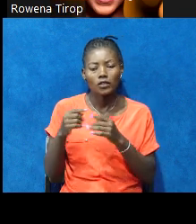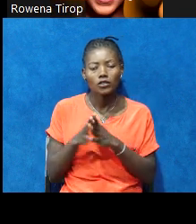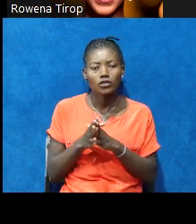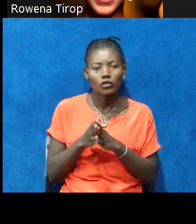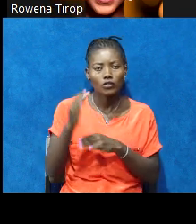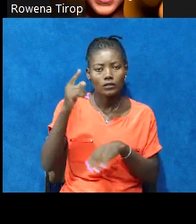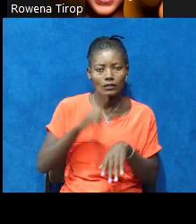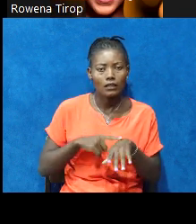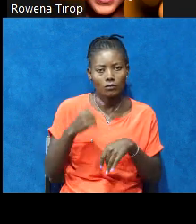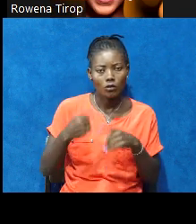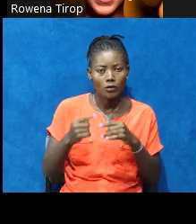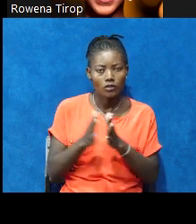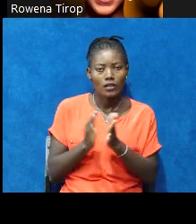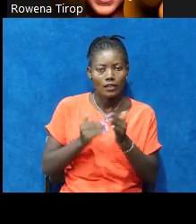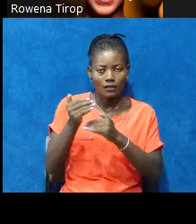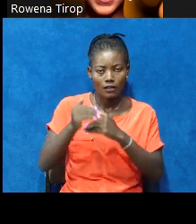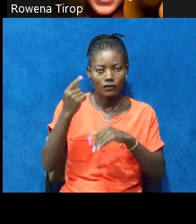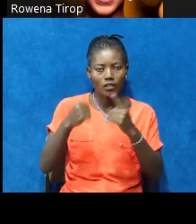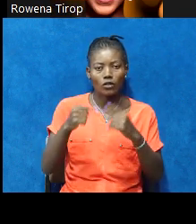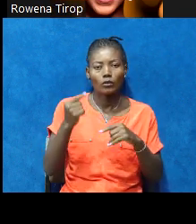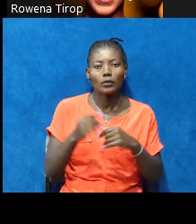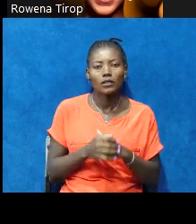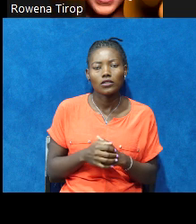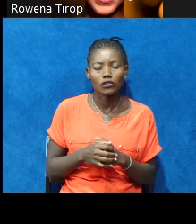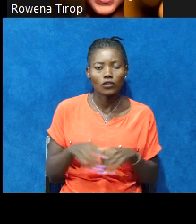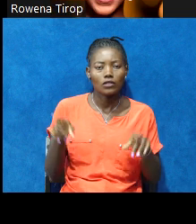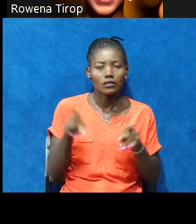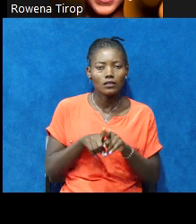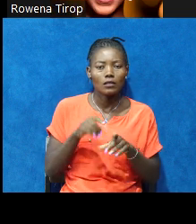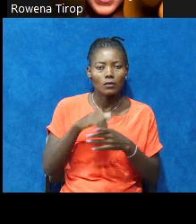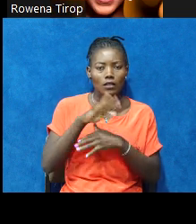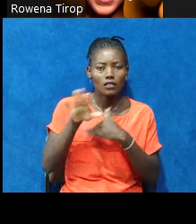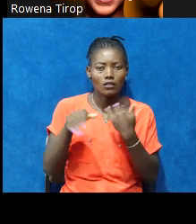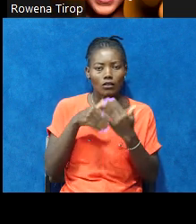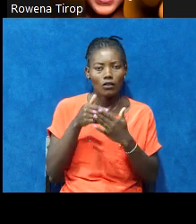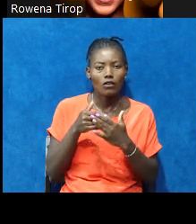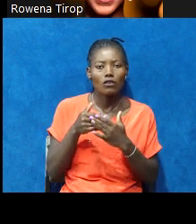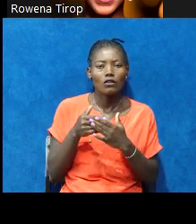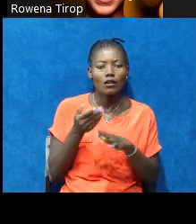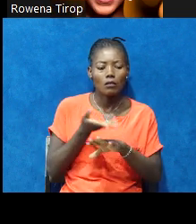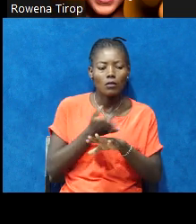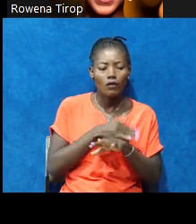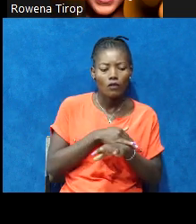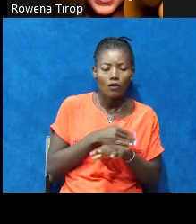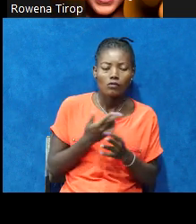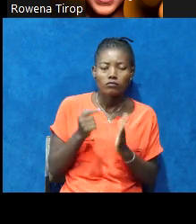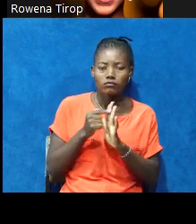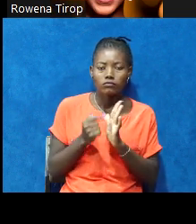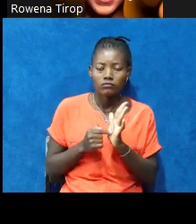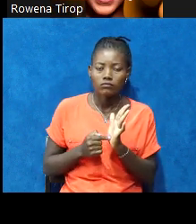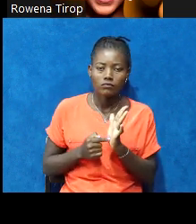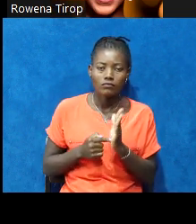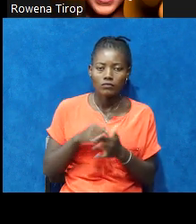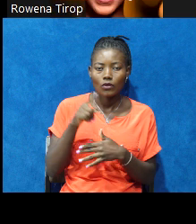execution in the game, and post-performance. And in all these stages, you know, pre-performance, what are your